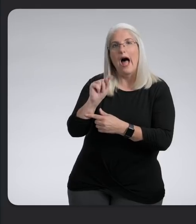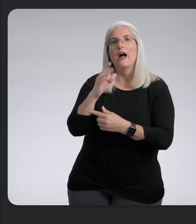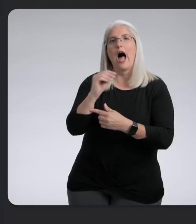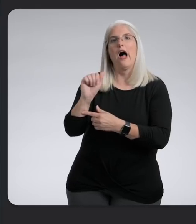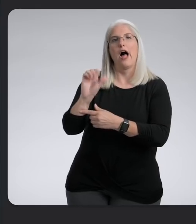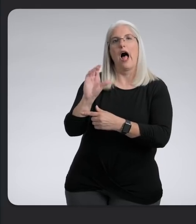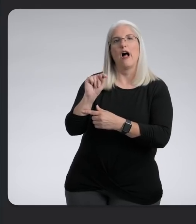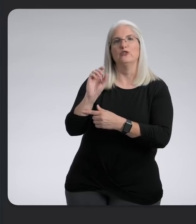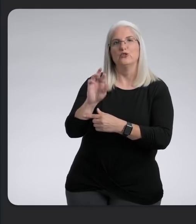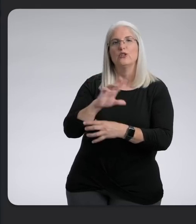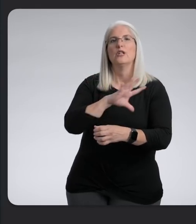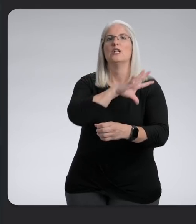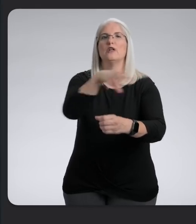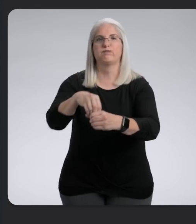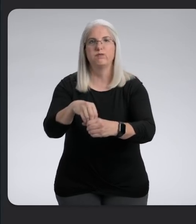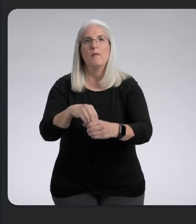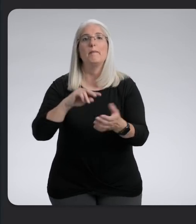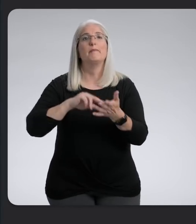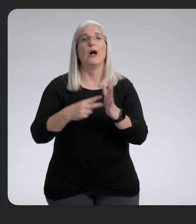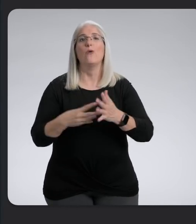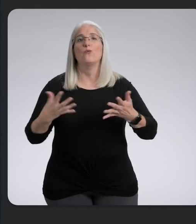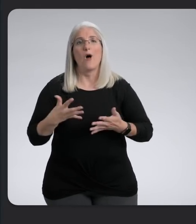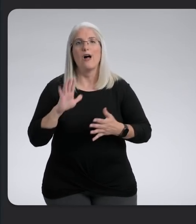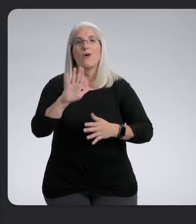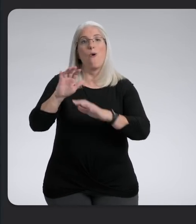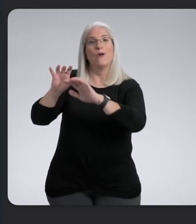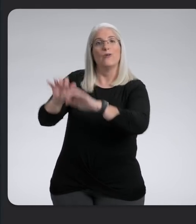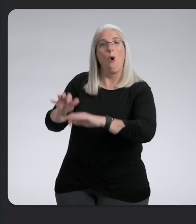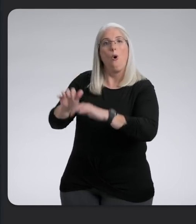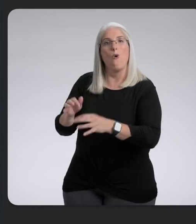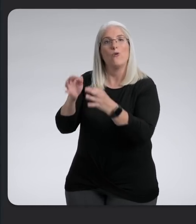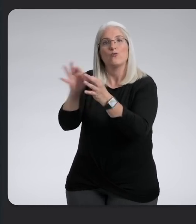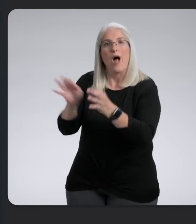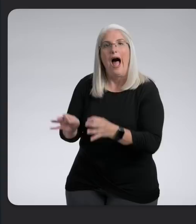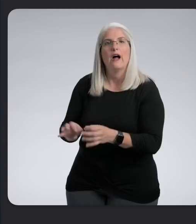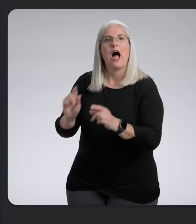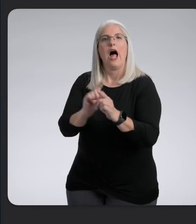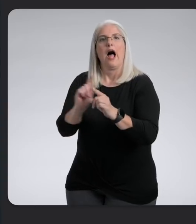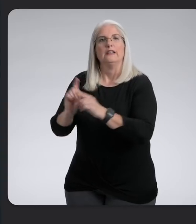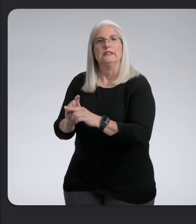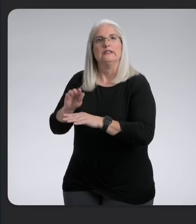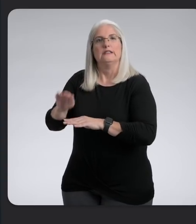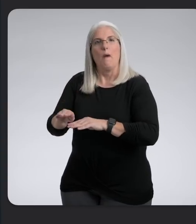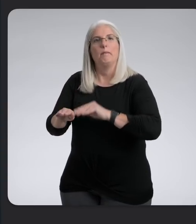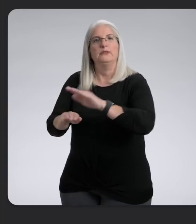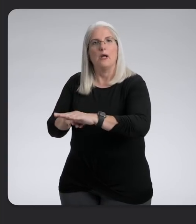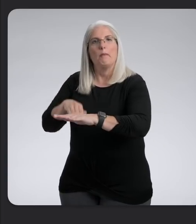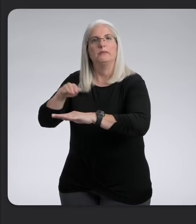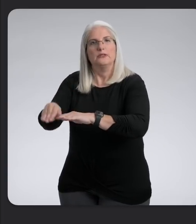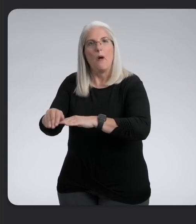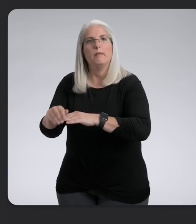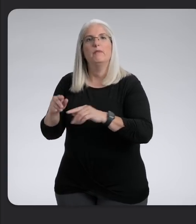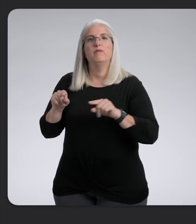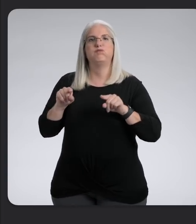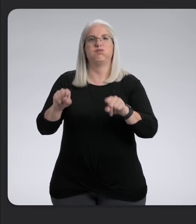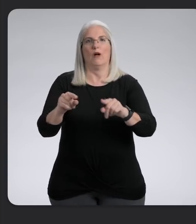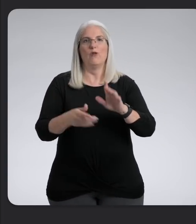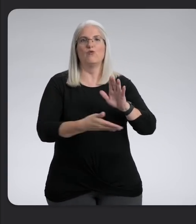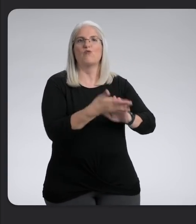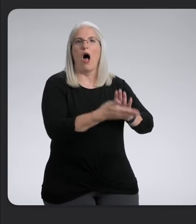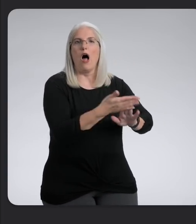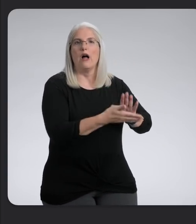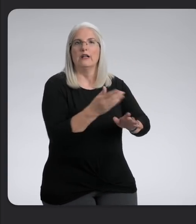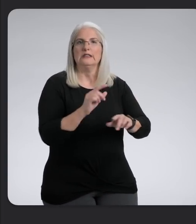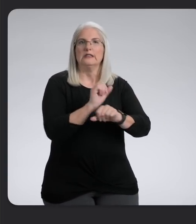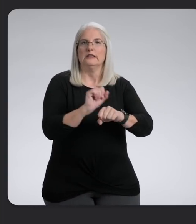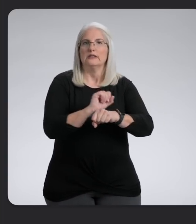This means you can write code as a simple sequence of steps, with actors safely isolating parallel tasks from one another. So building code for